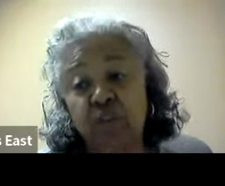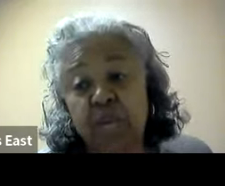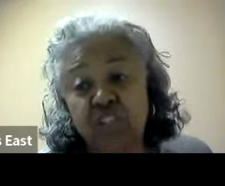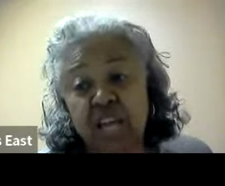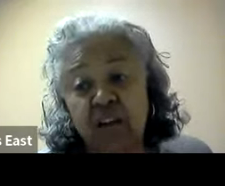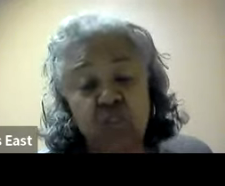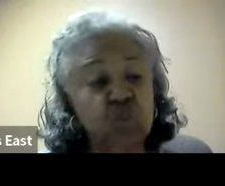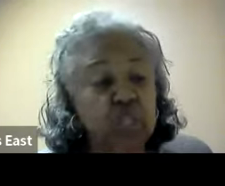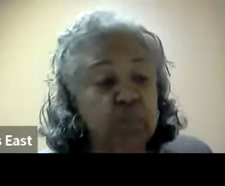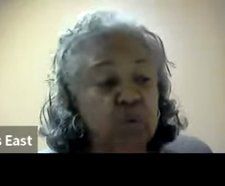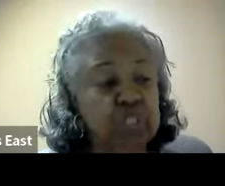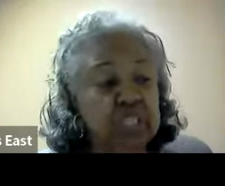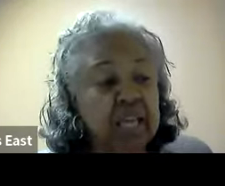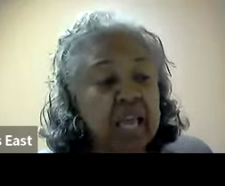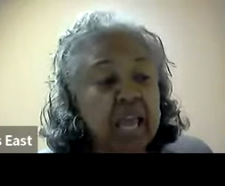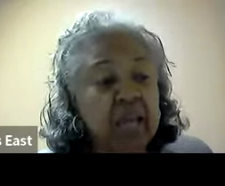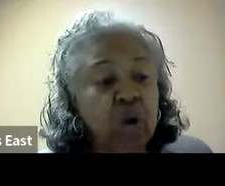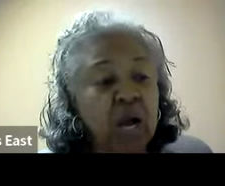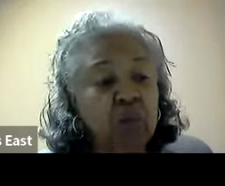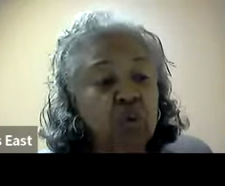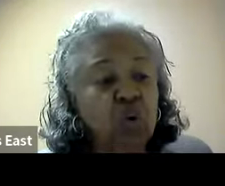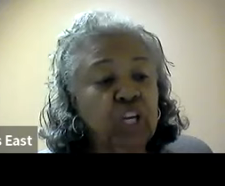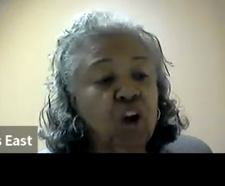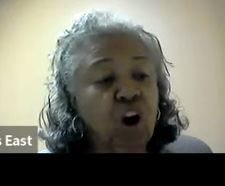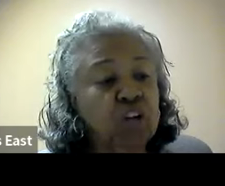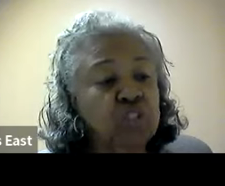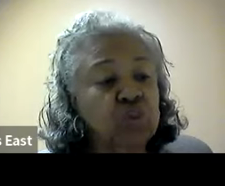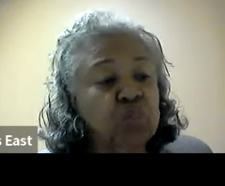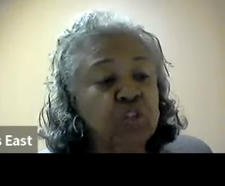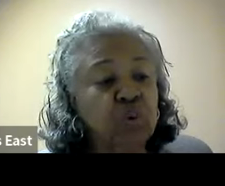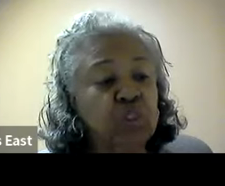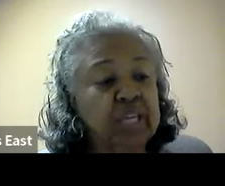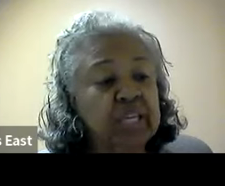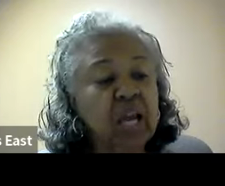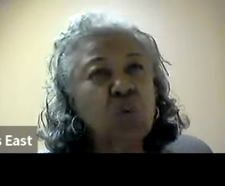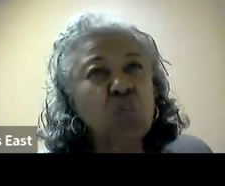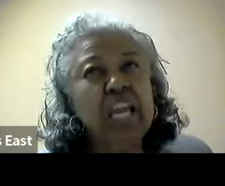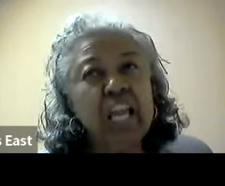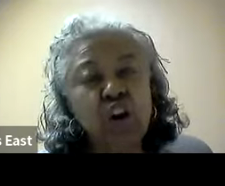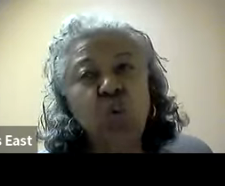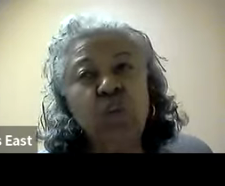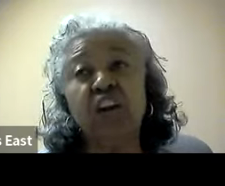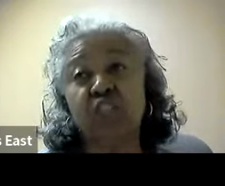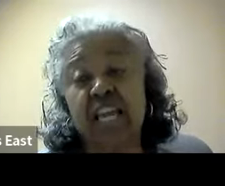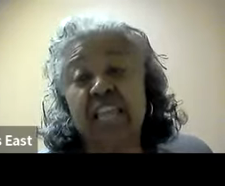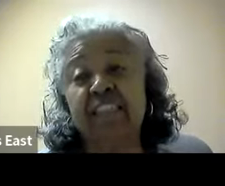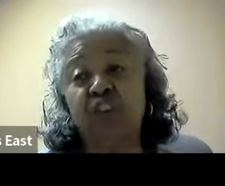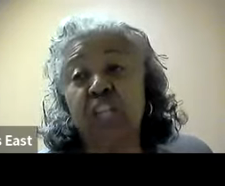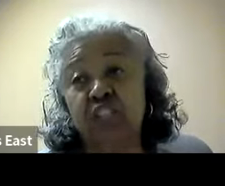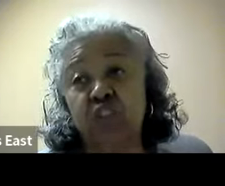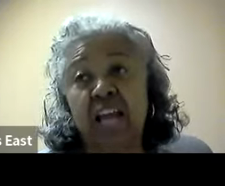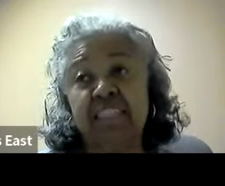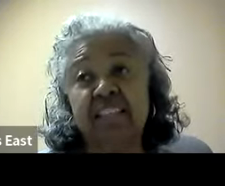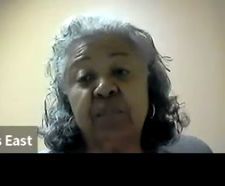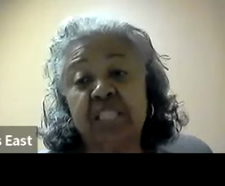our information out to the community. And we're working hard to make sure that we hear what they're saying that their